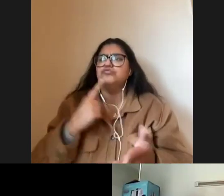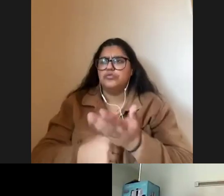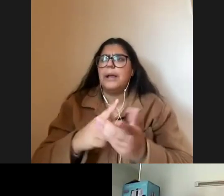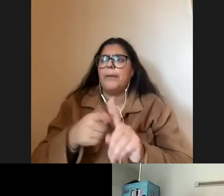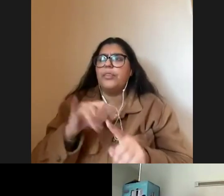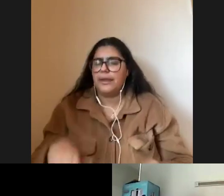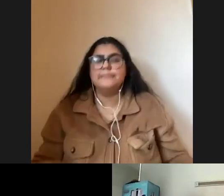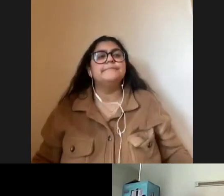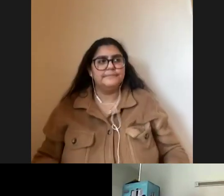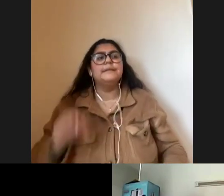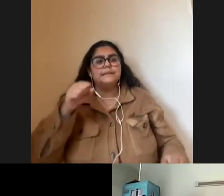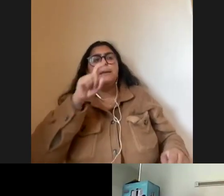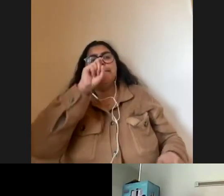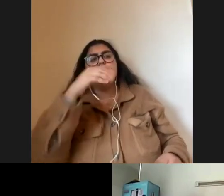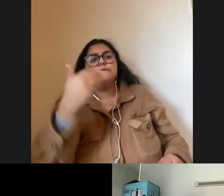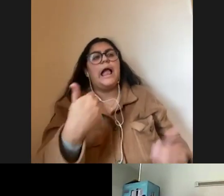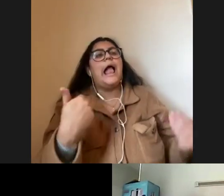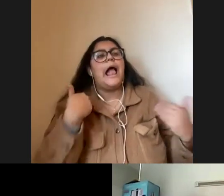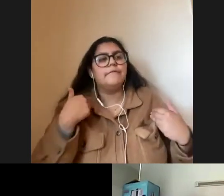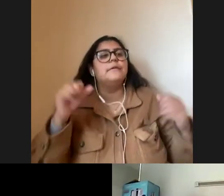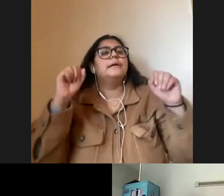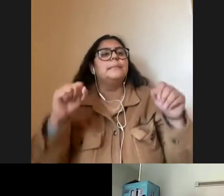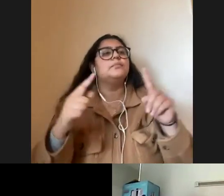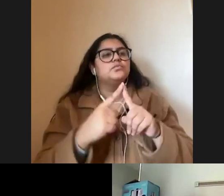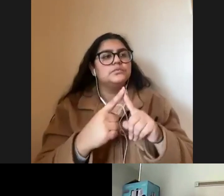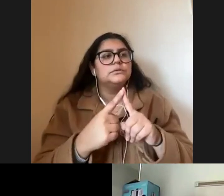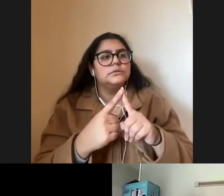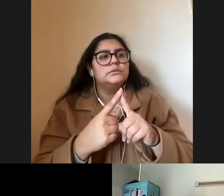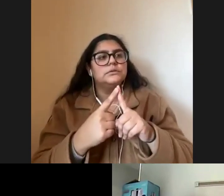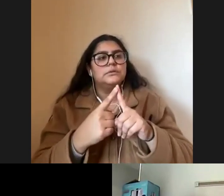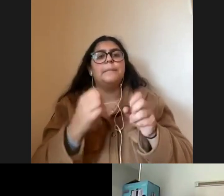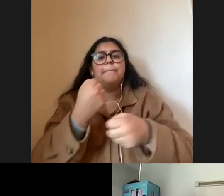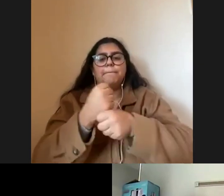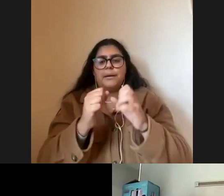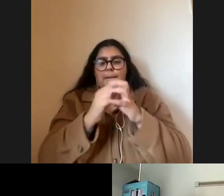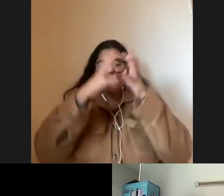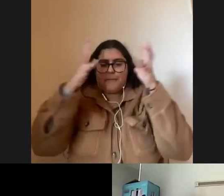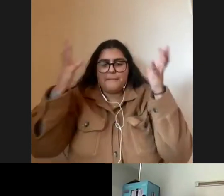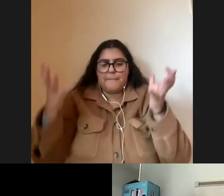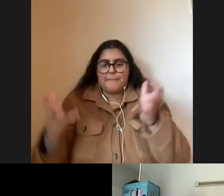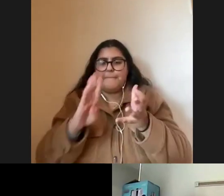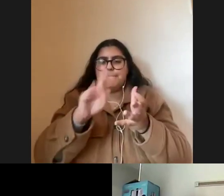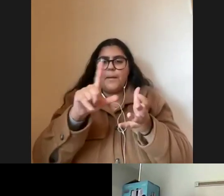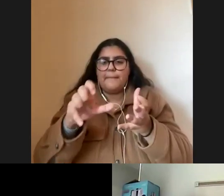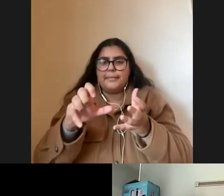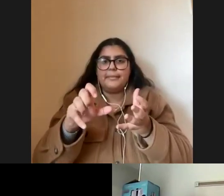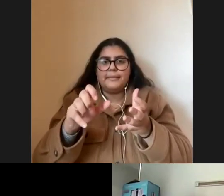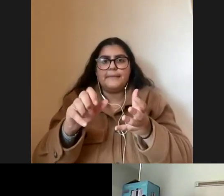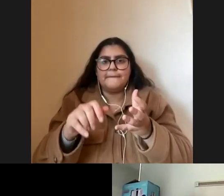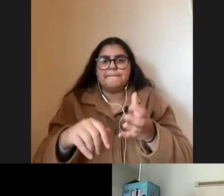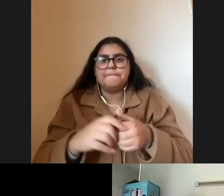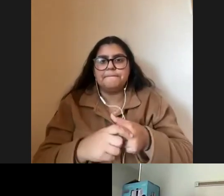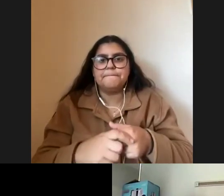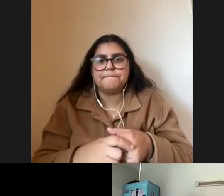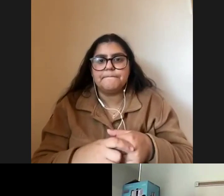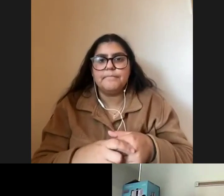So parrotfish, for example, have the ability to basically secrete a mucus bubble around them when they sleep. And they'll sometimes do this. So that's